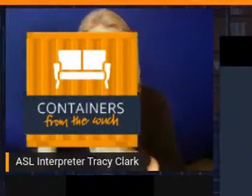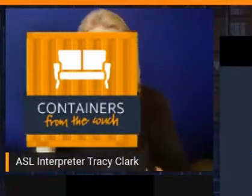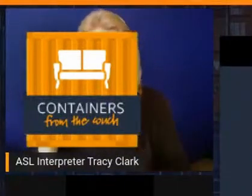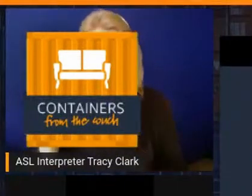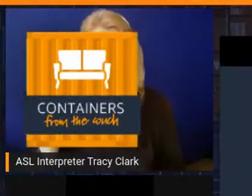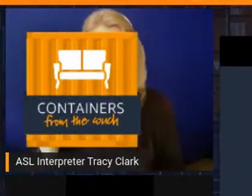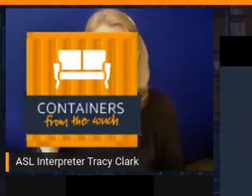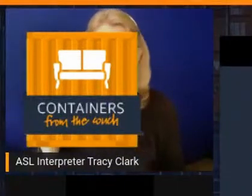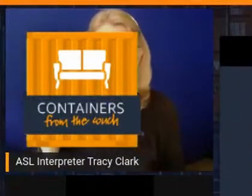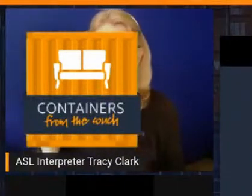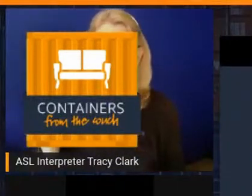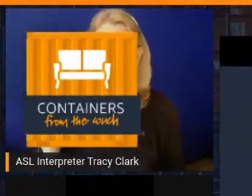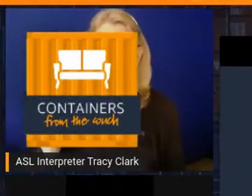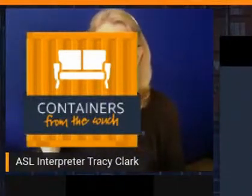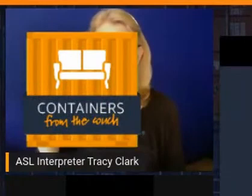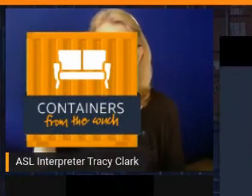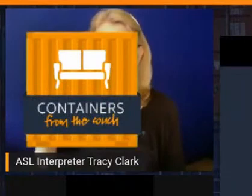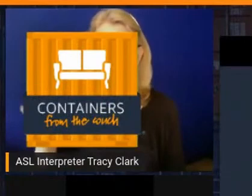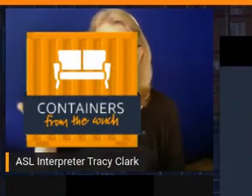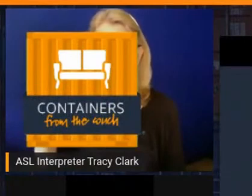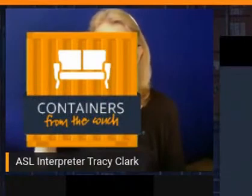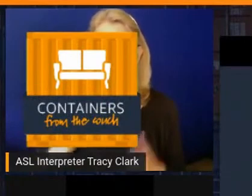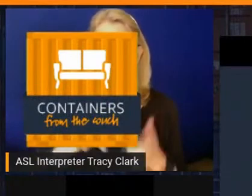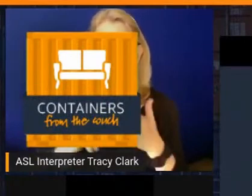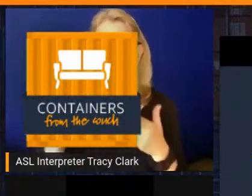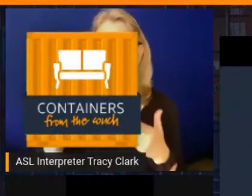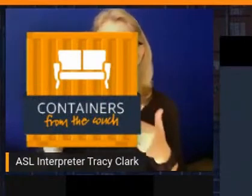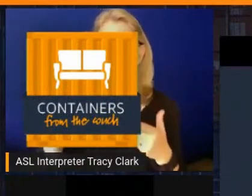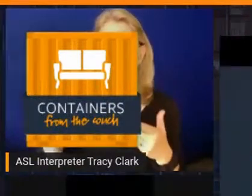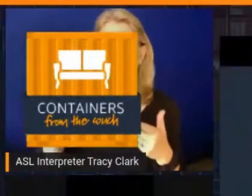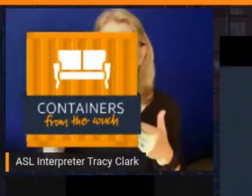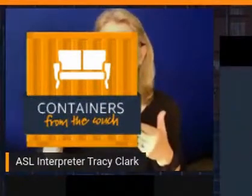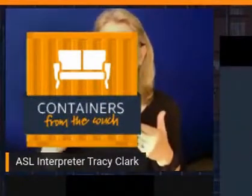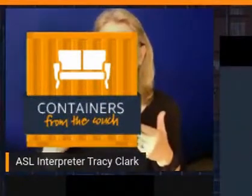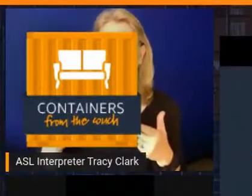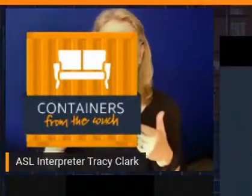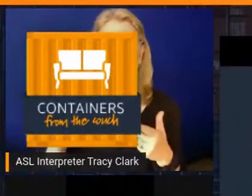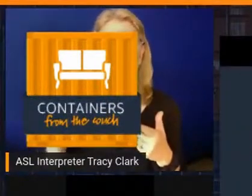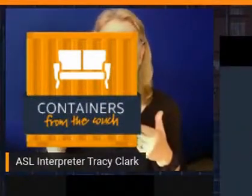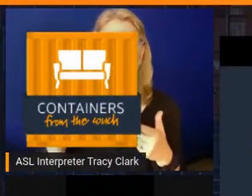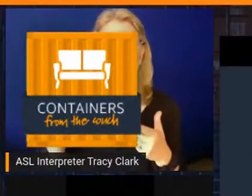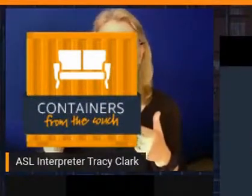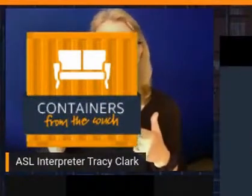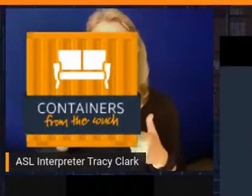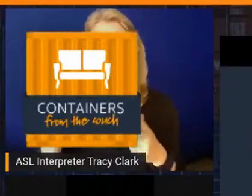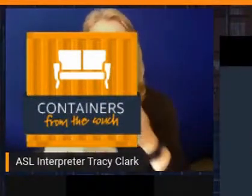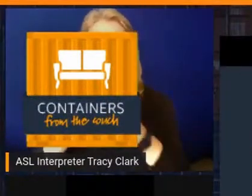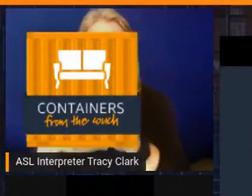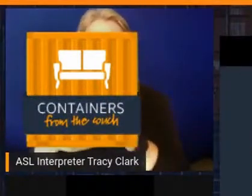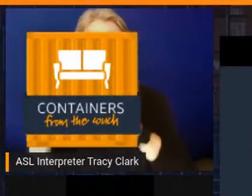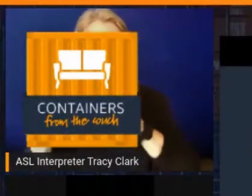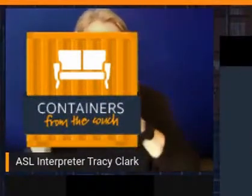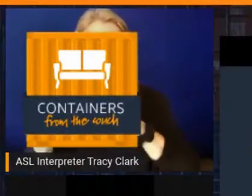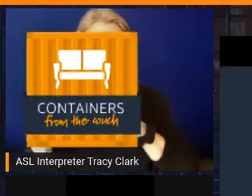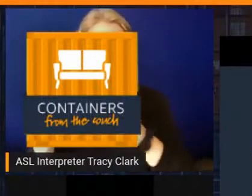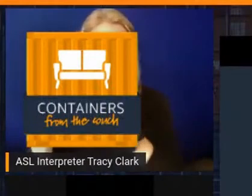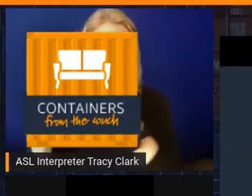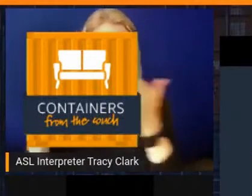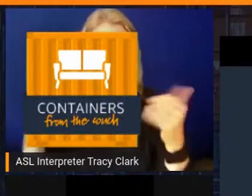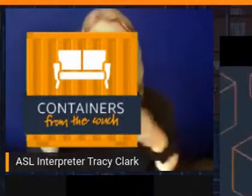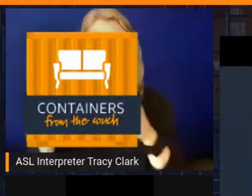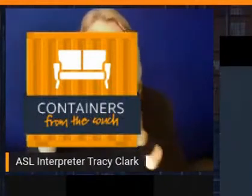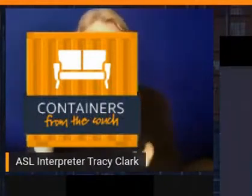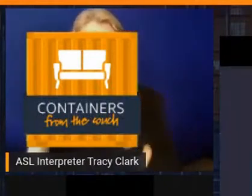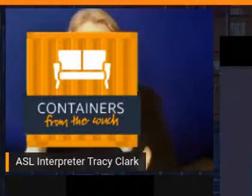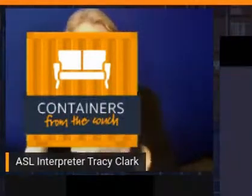Hausler, and I'm going to be facilitating a conversation today about container security. But as a lot of